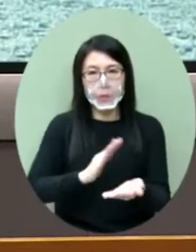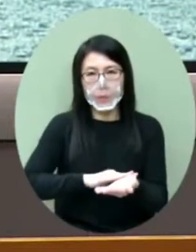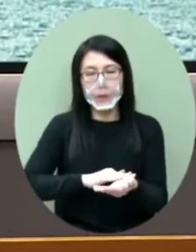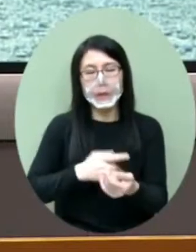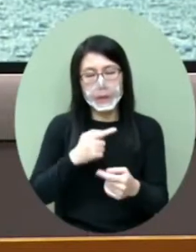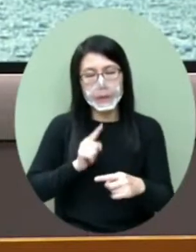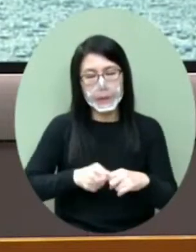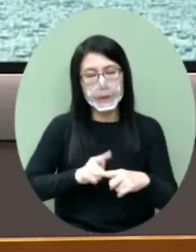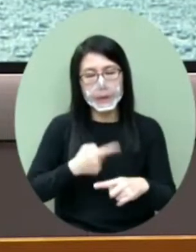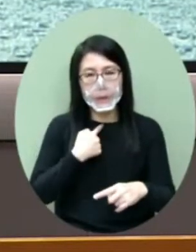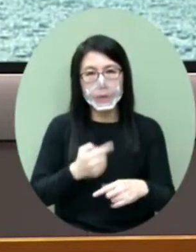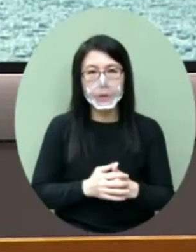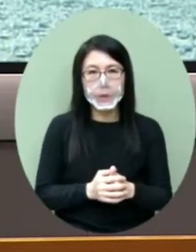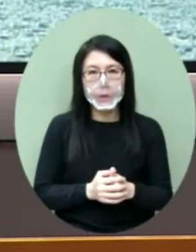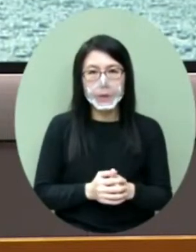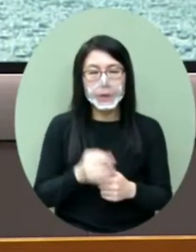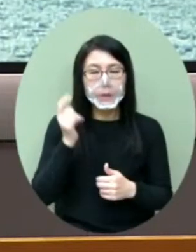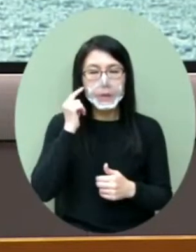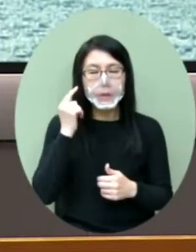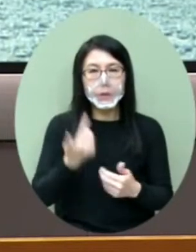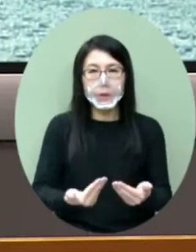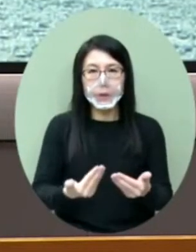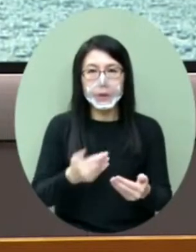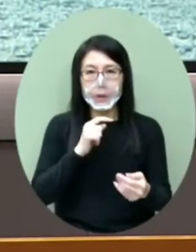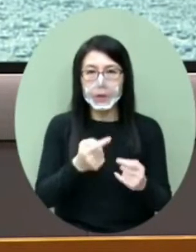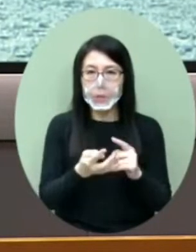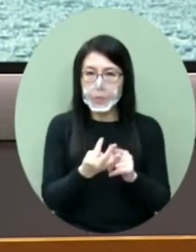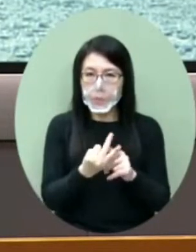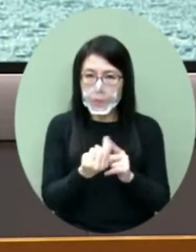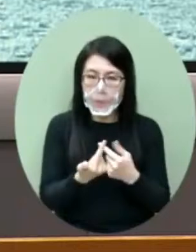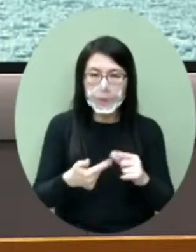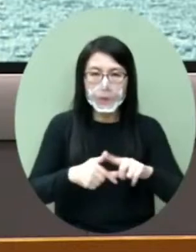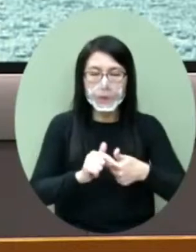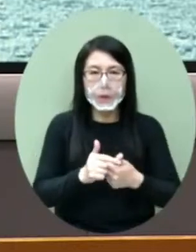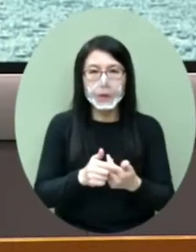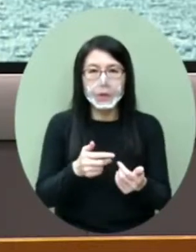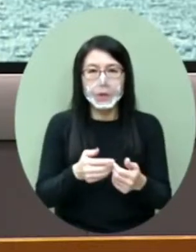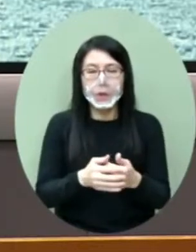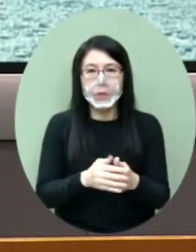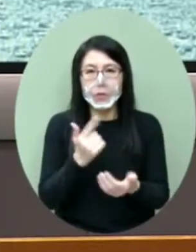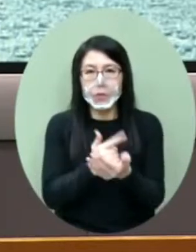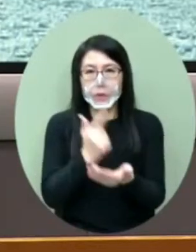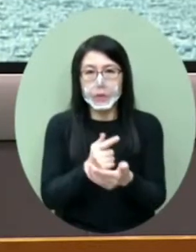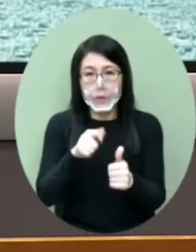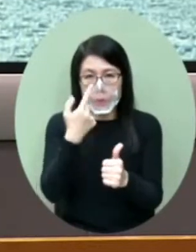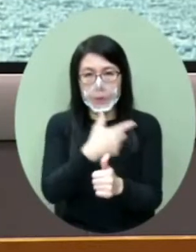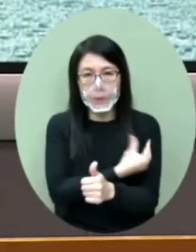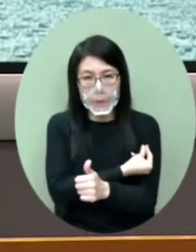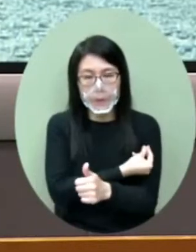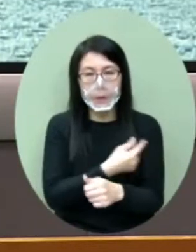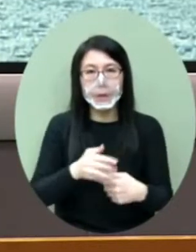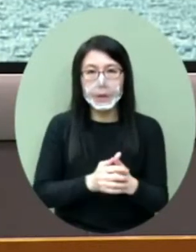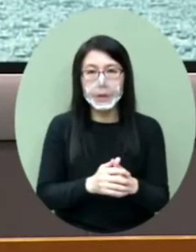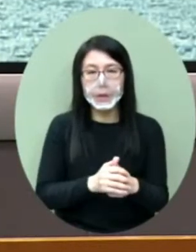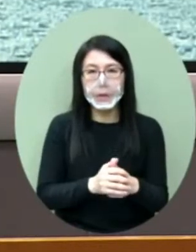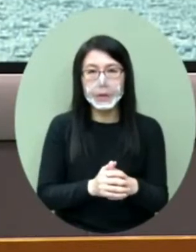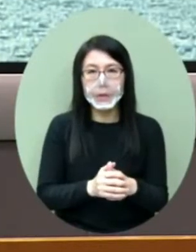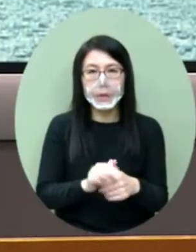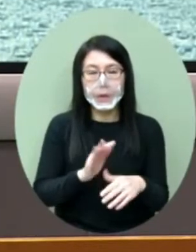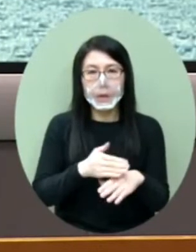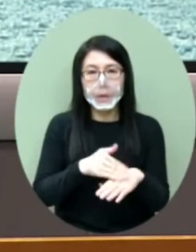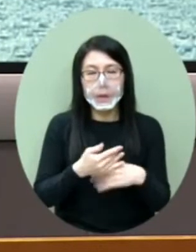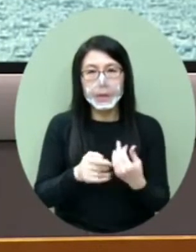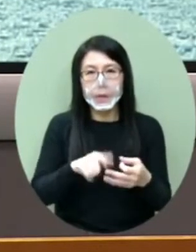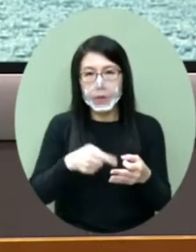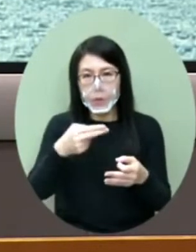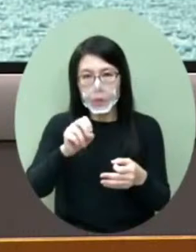severe cases, this is a must. I know that we are working on multiple approaches. The key is to get